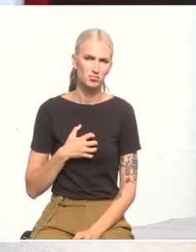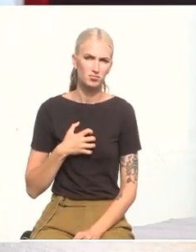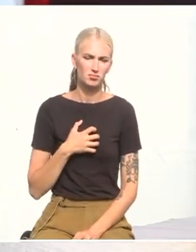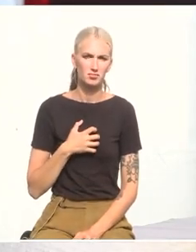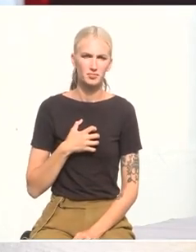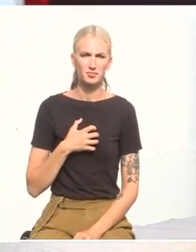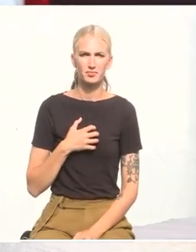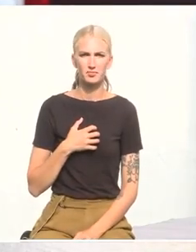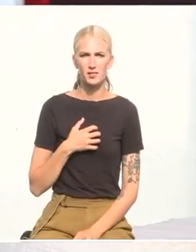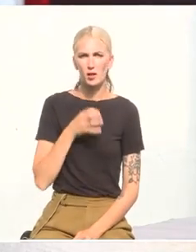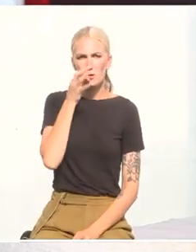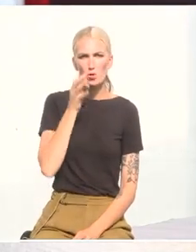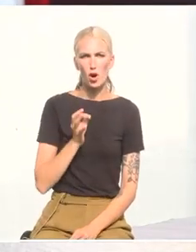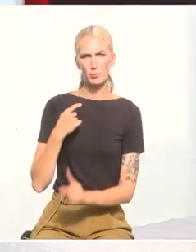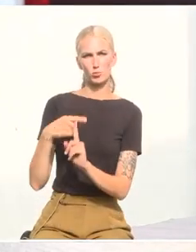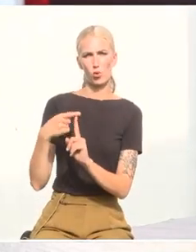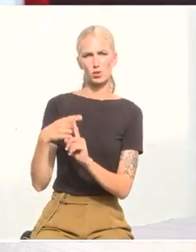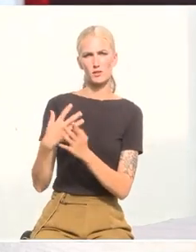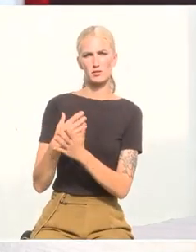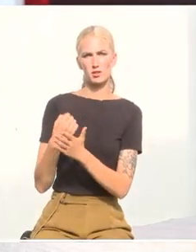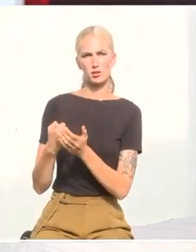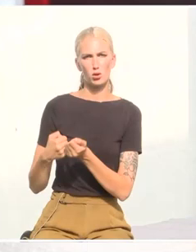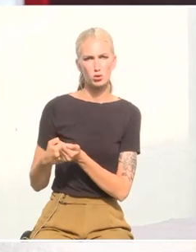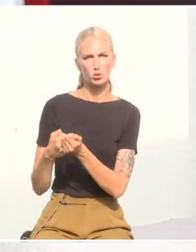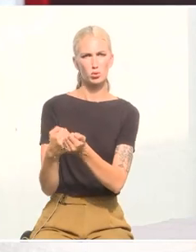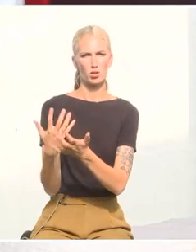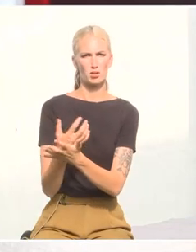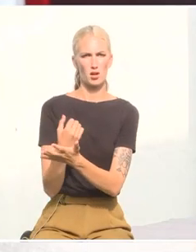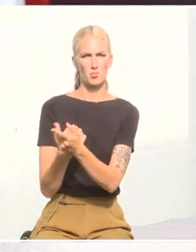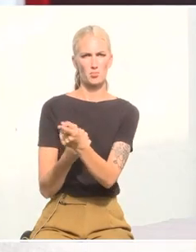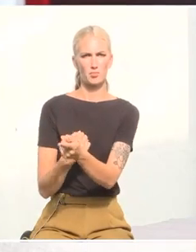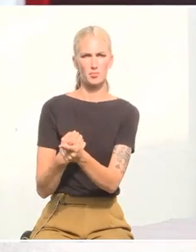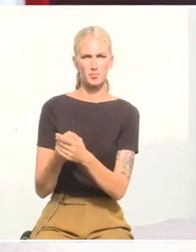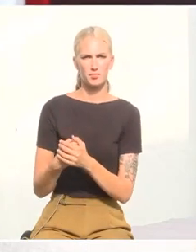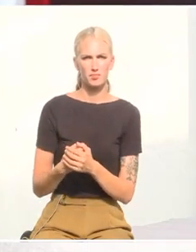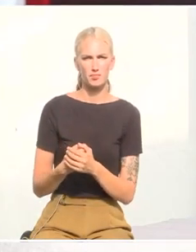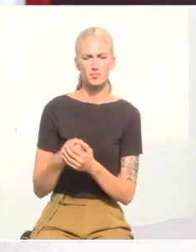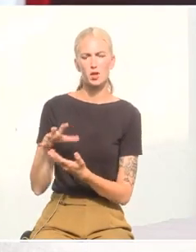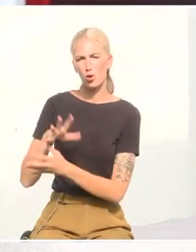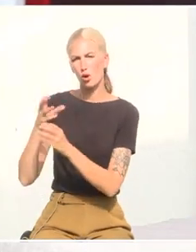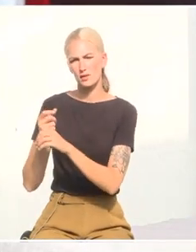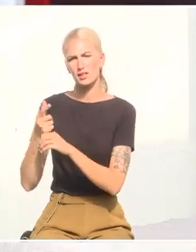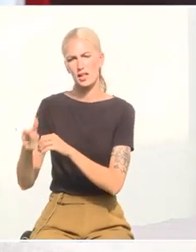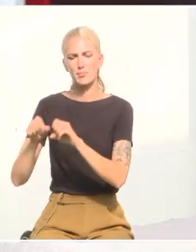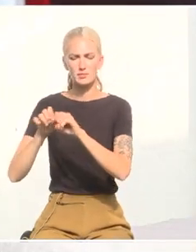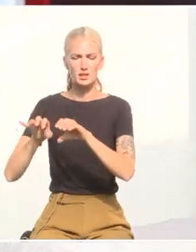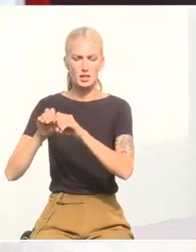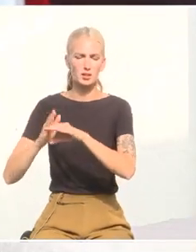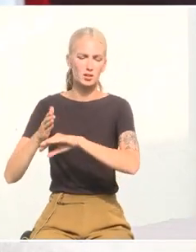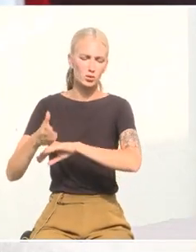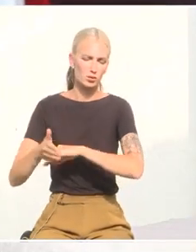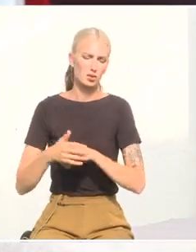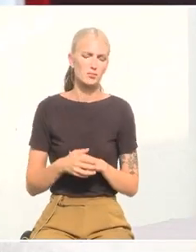a positive experience of seeking support, and I'll get back to that in my closing, but. And that's really like